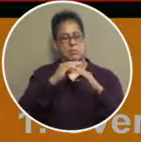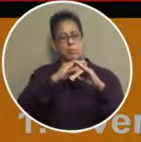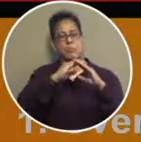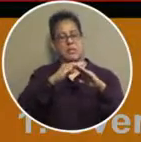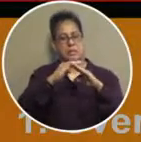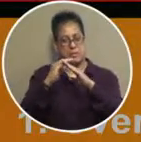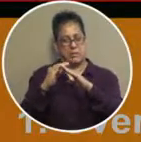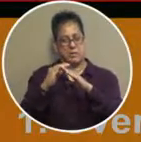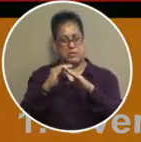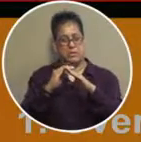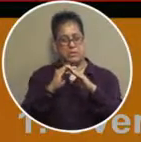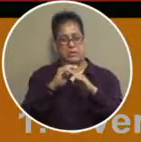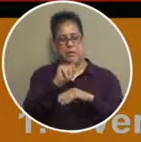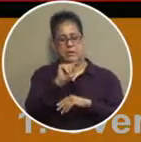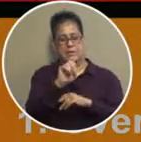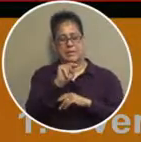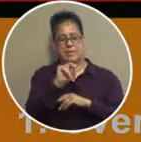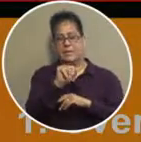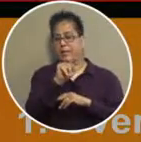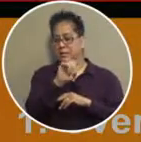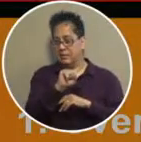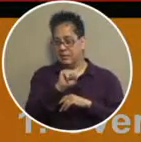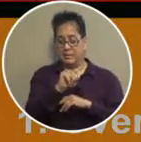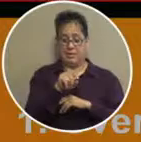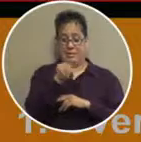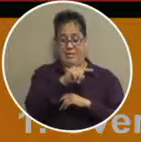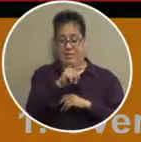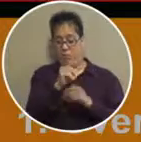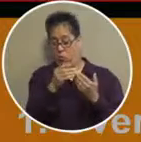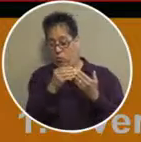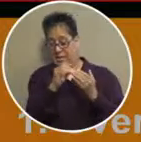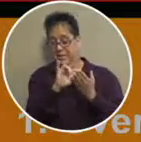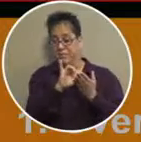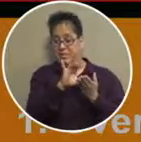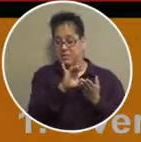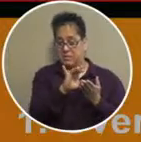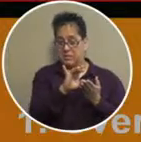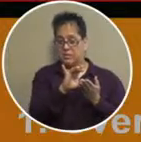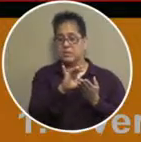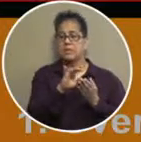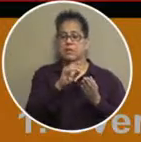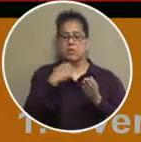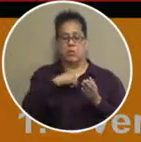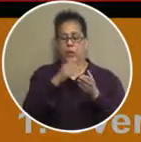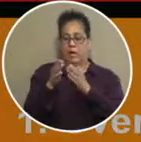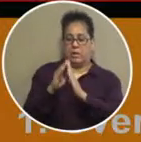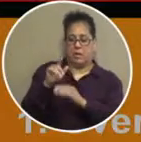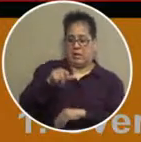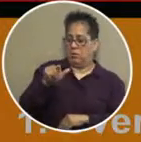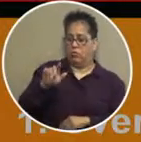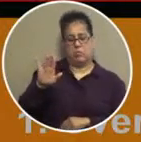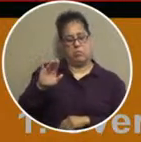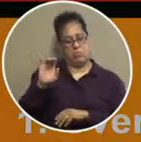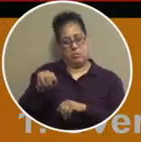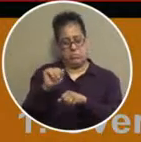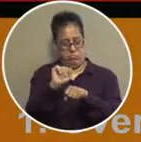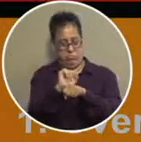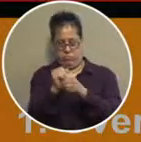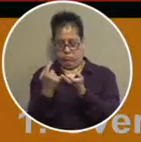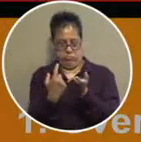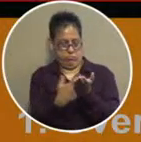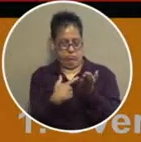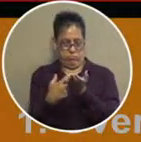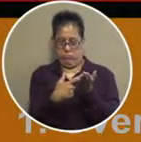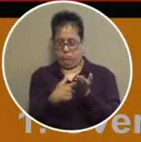our tenants in the event that they are going to be evicted. We request that landlords work with their tenants to